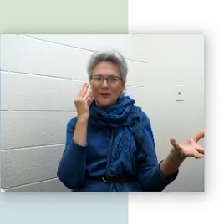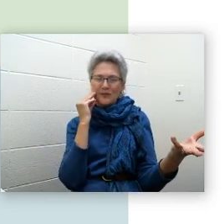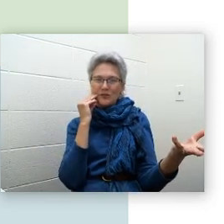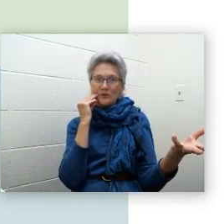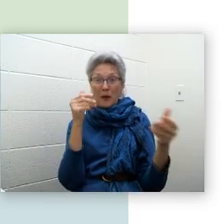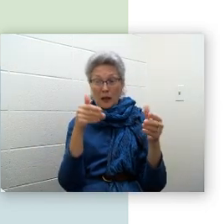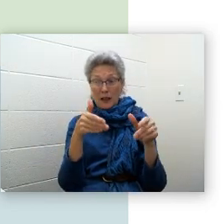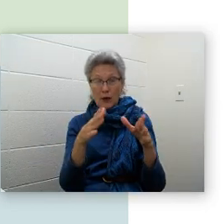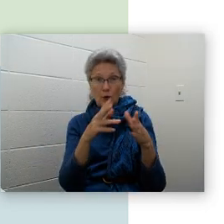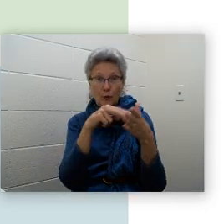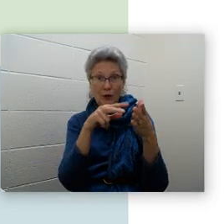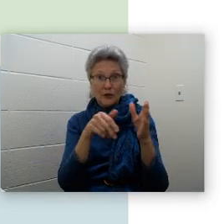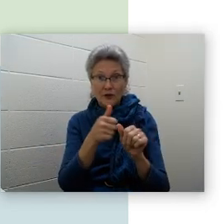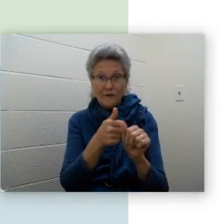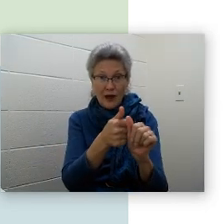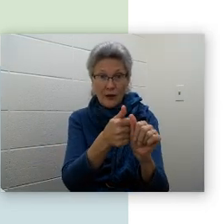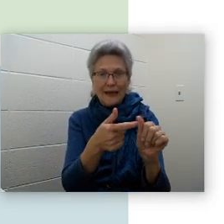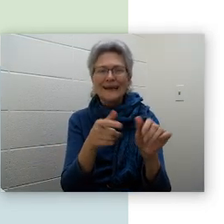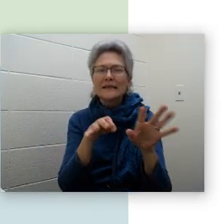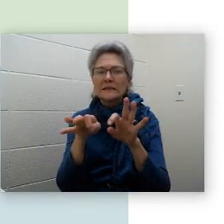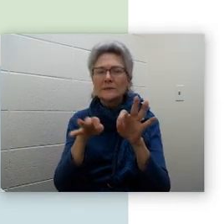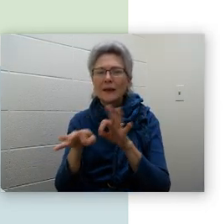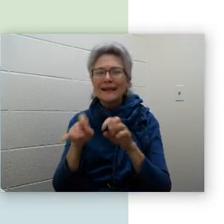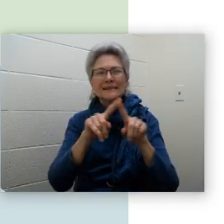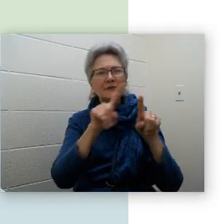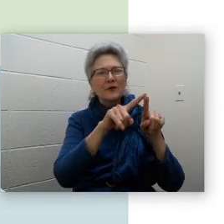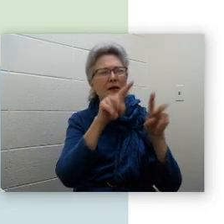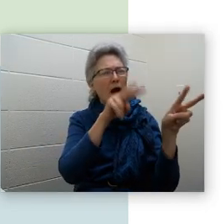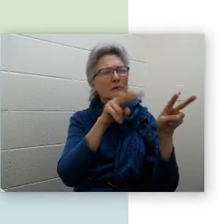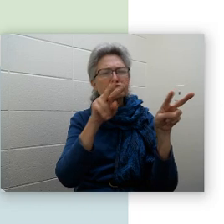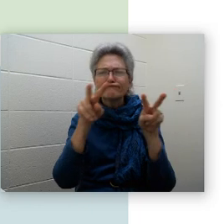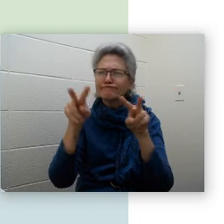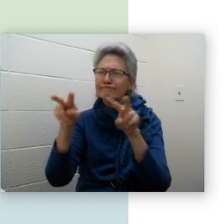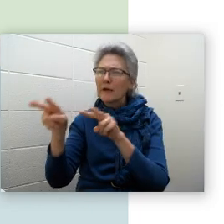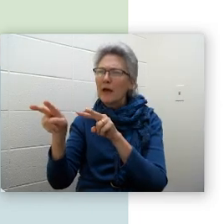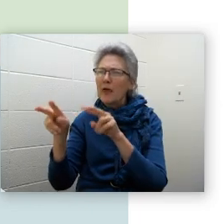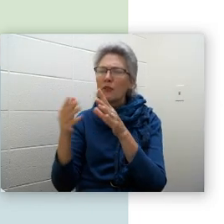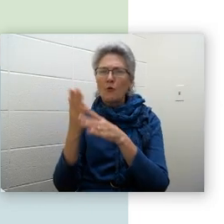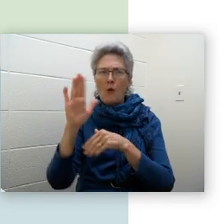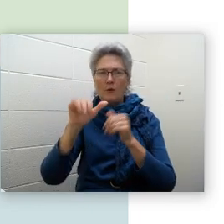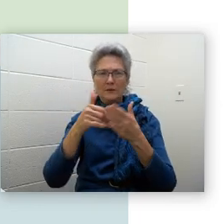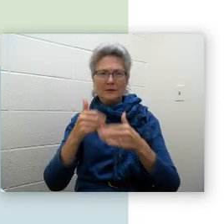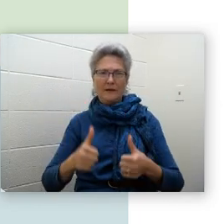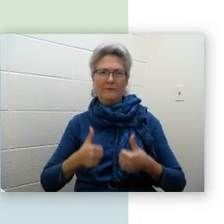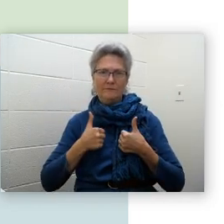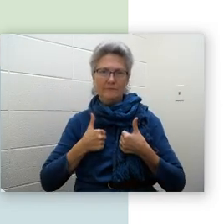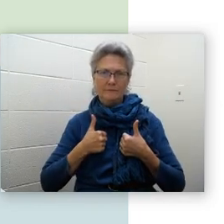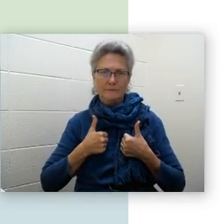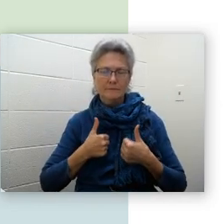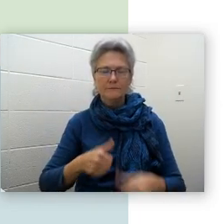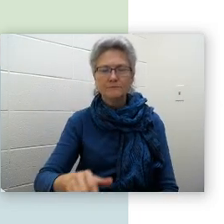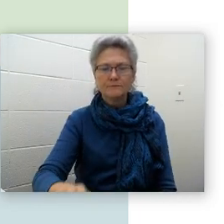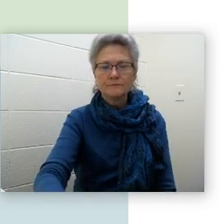readers to follow along, he was able to explain the various observations he made throughout his life.